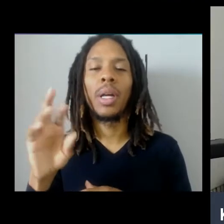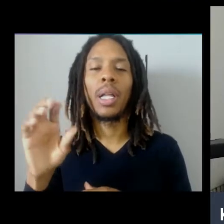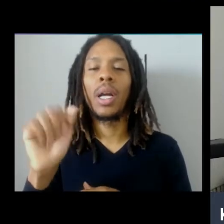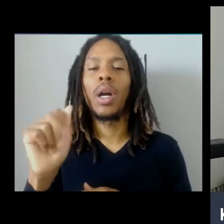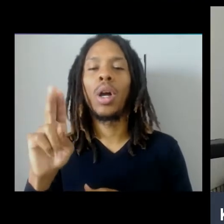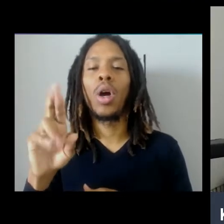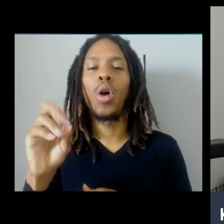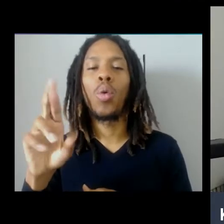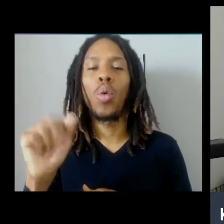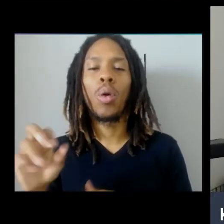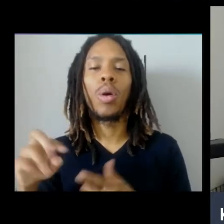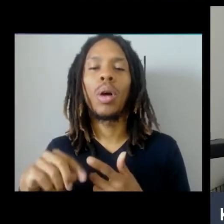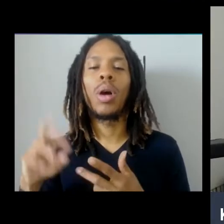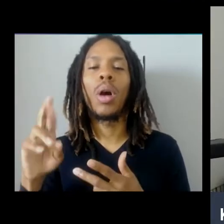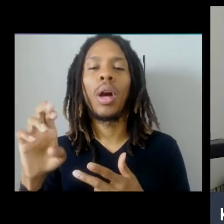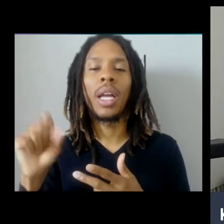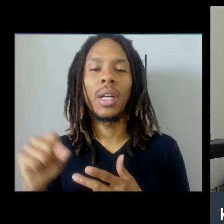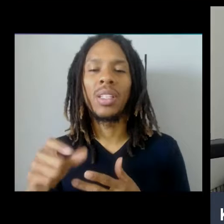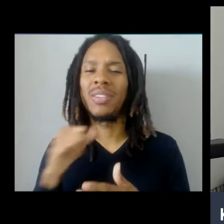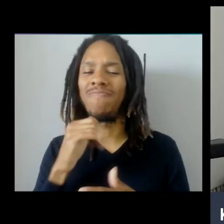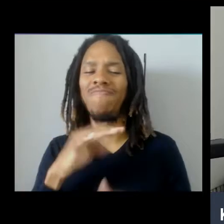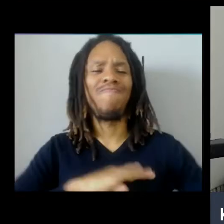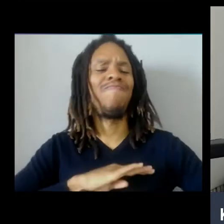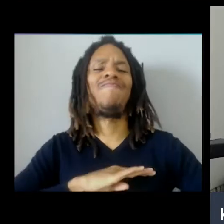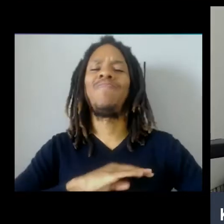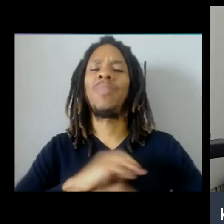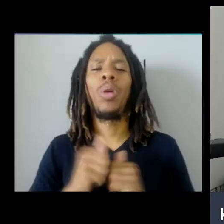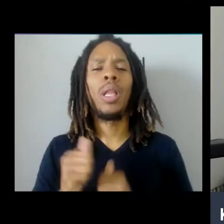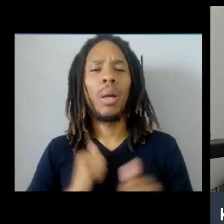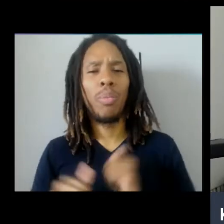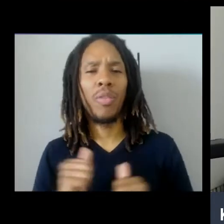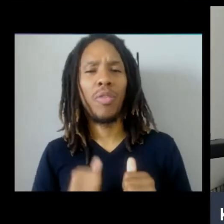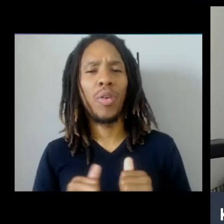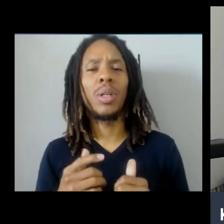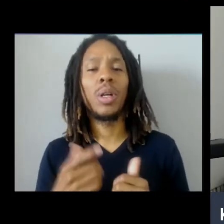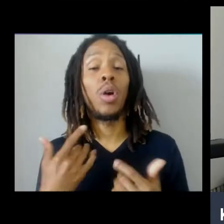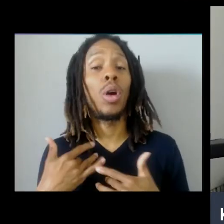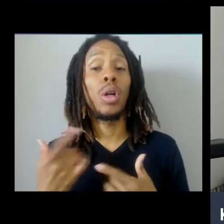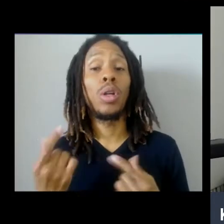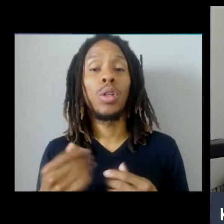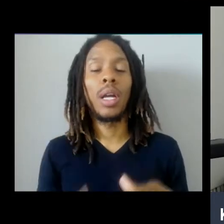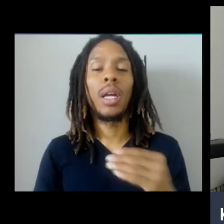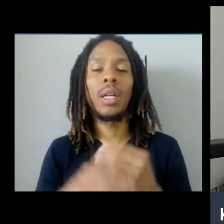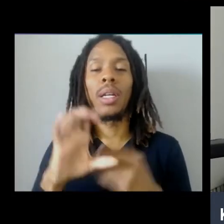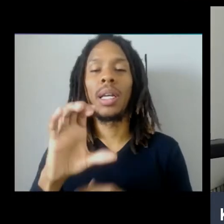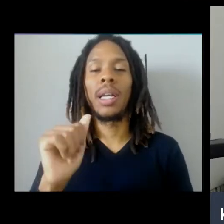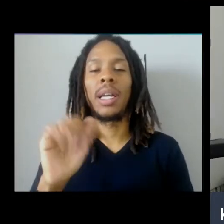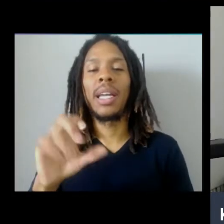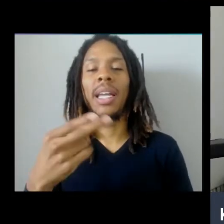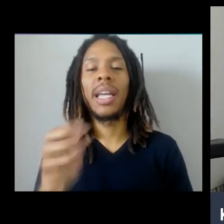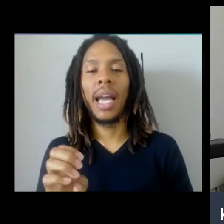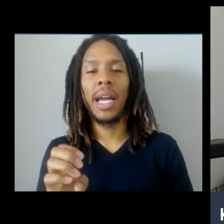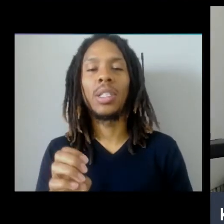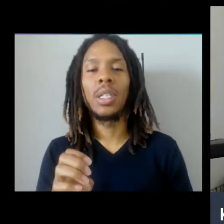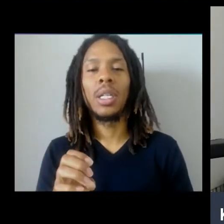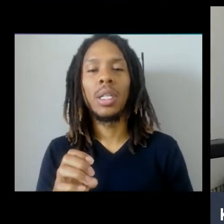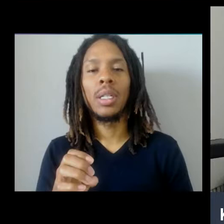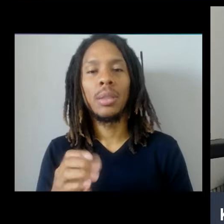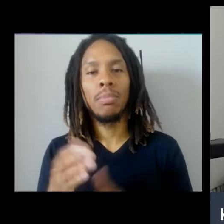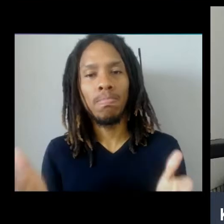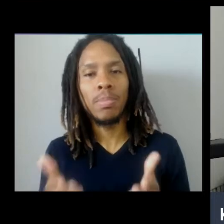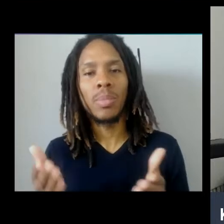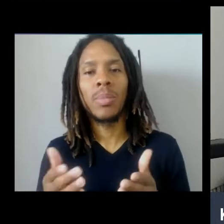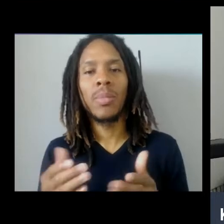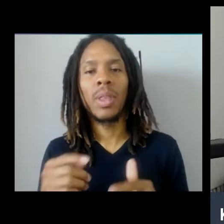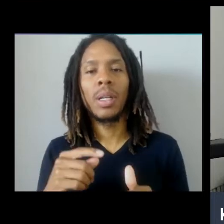And, you're dissatisfied with the performance. And what you would traditionally do is you would add a cache on top of it to accelerate the read-write